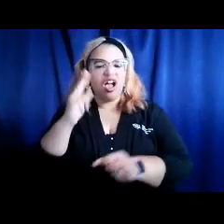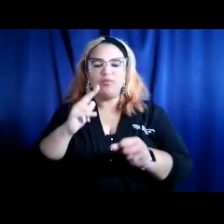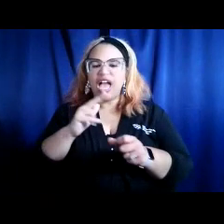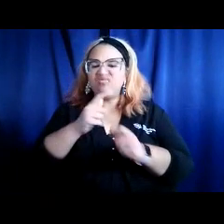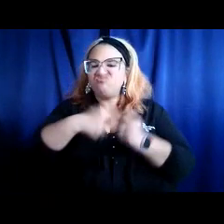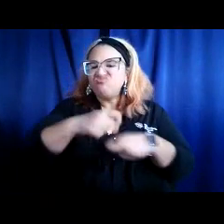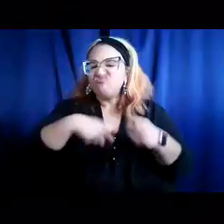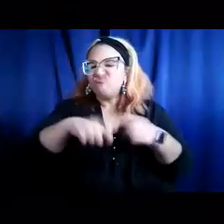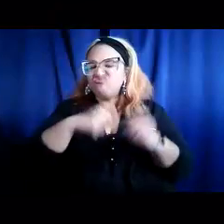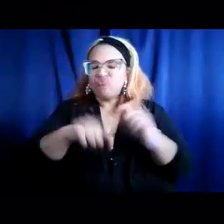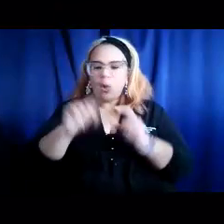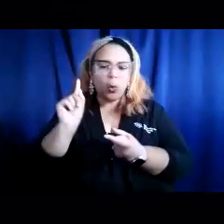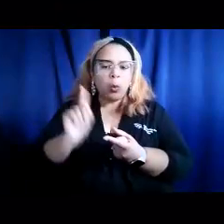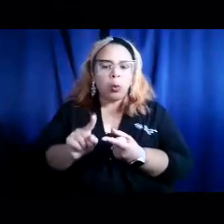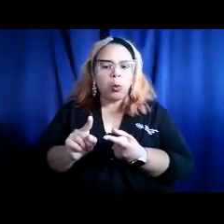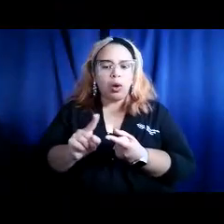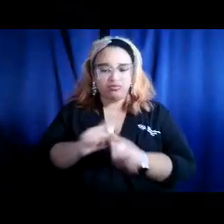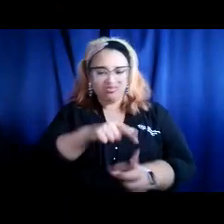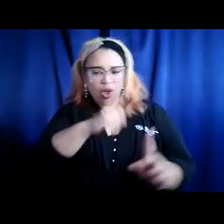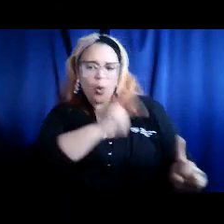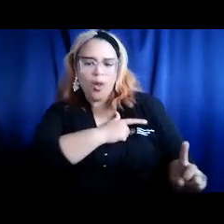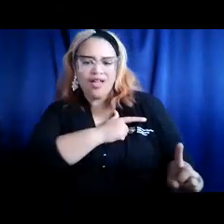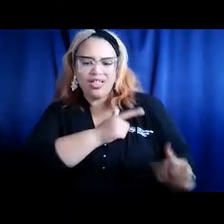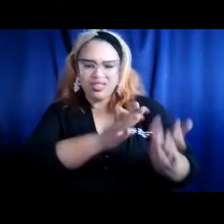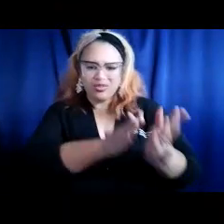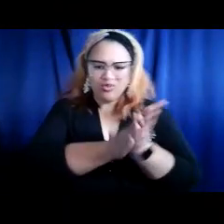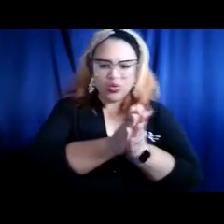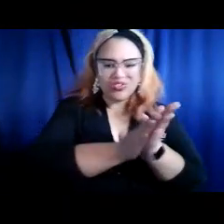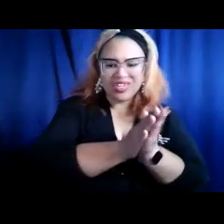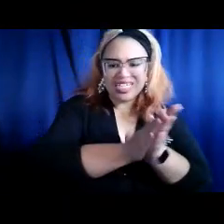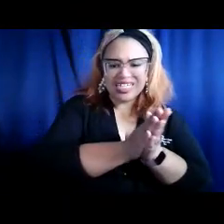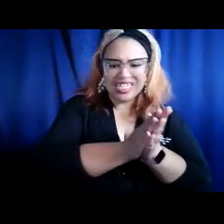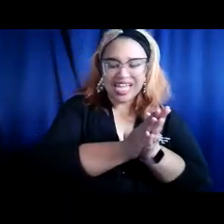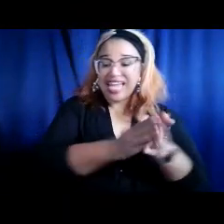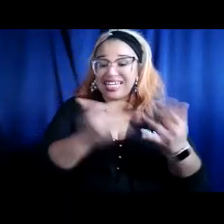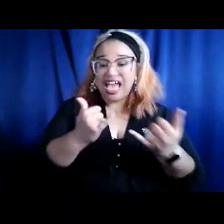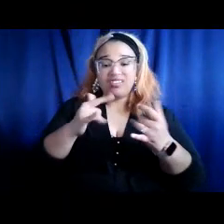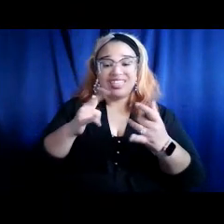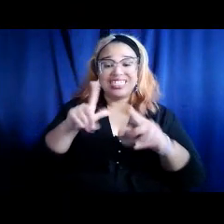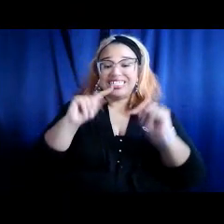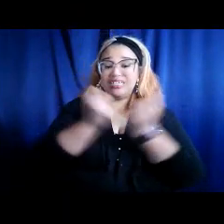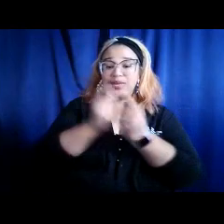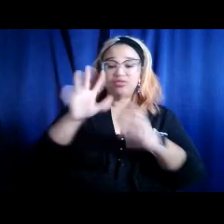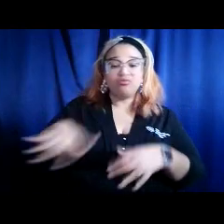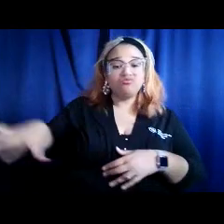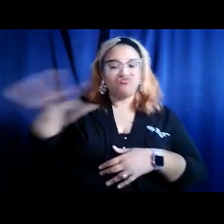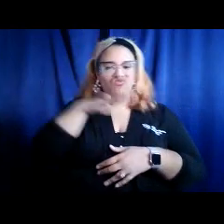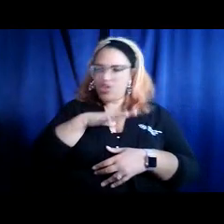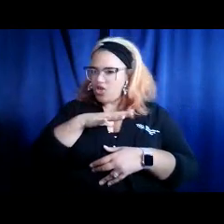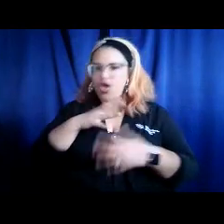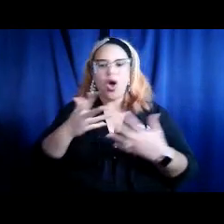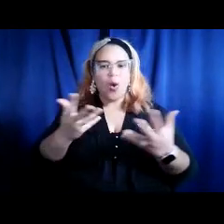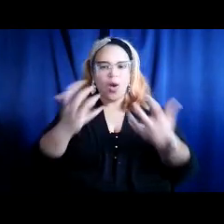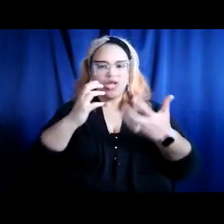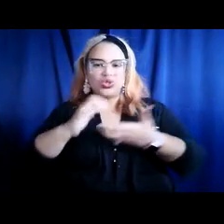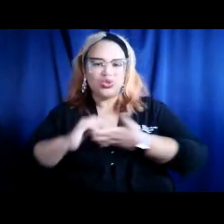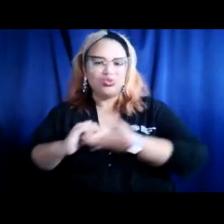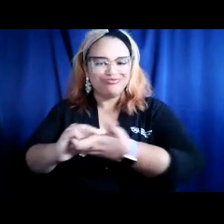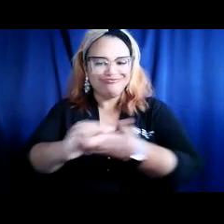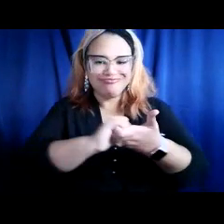about disability inclusion from a brand perspective? Absolutely, Amanda. So disability inclusion also enhances your